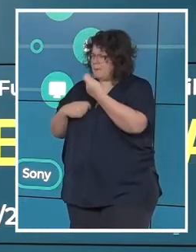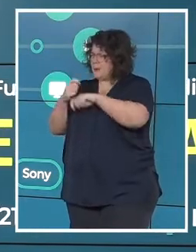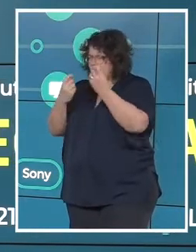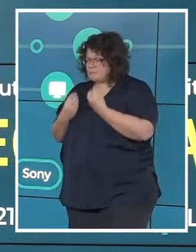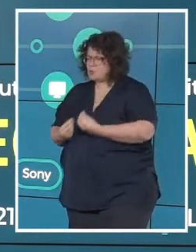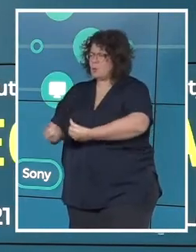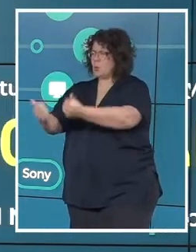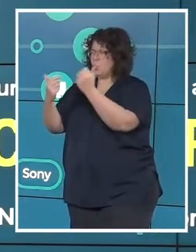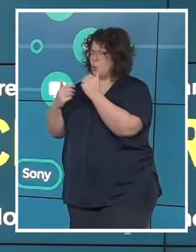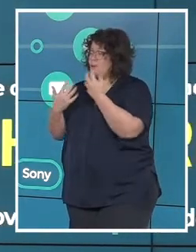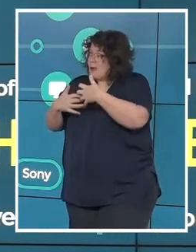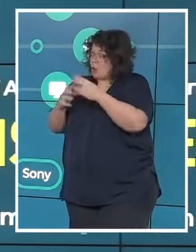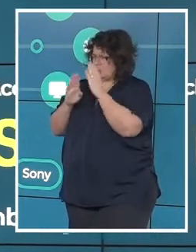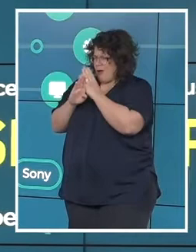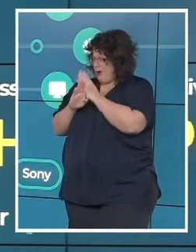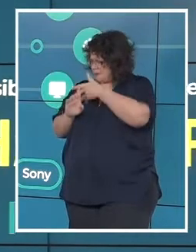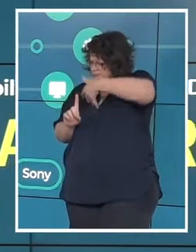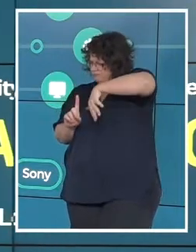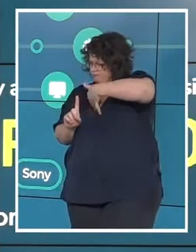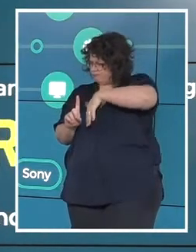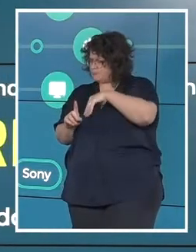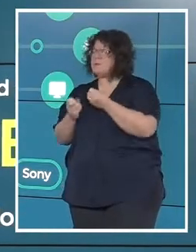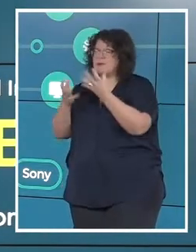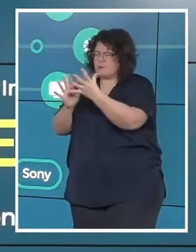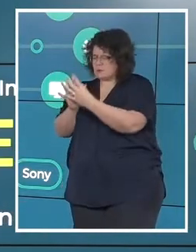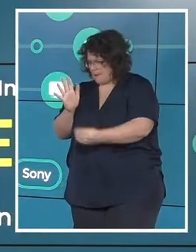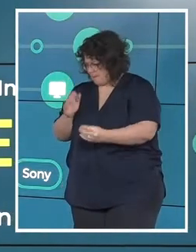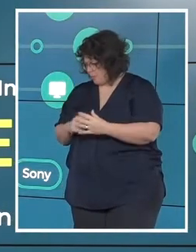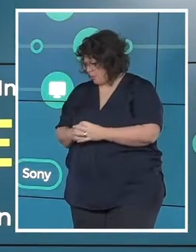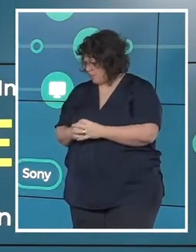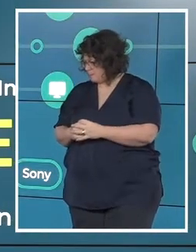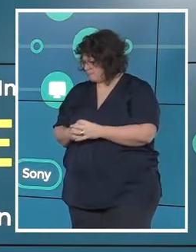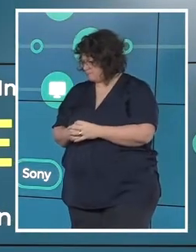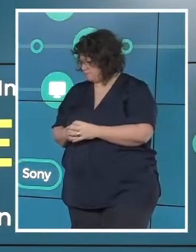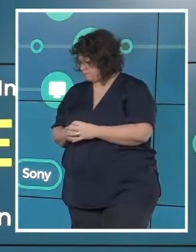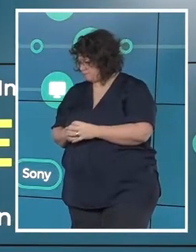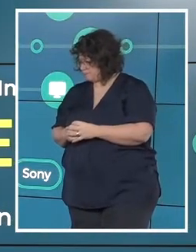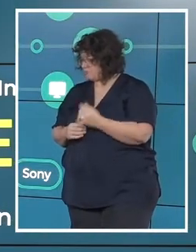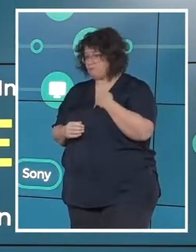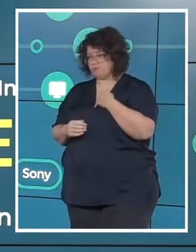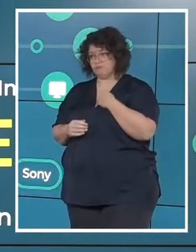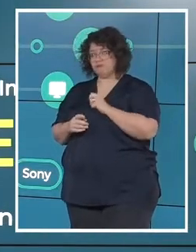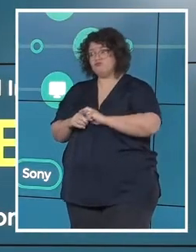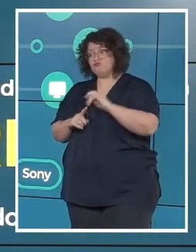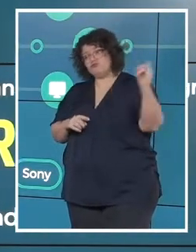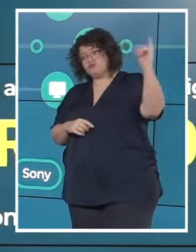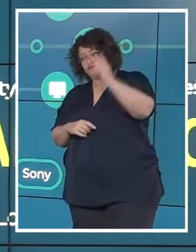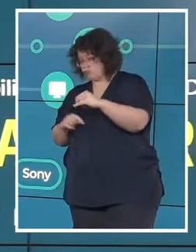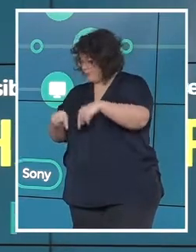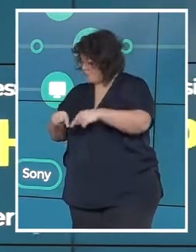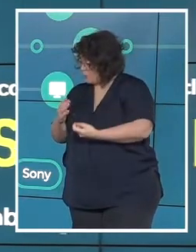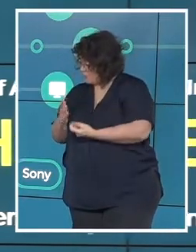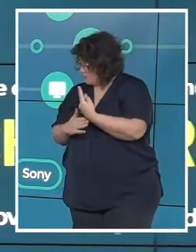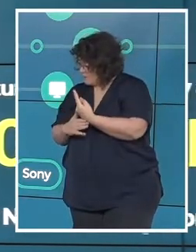this event, like probably many of you, and as you're on it, it's a long flight. I flew in from Seattle. It's a long flight. I got off